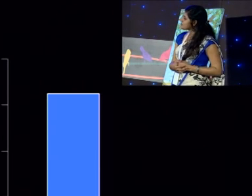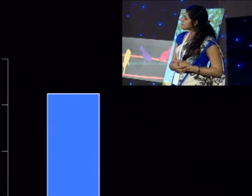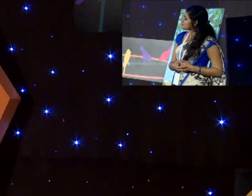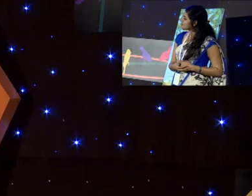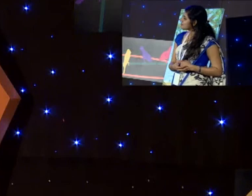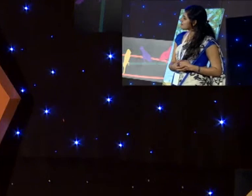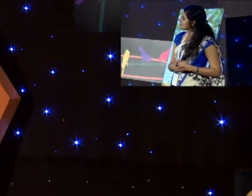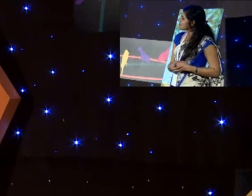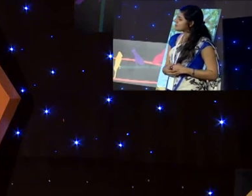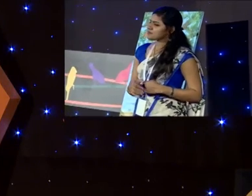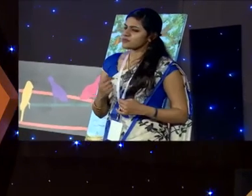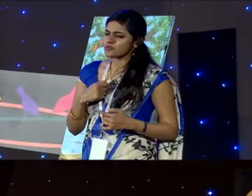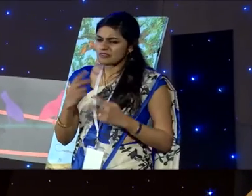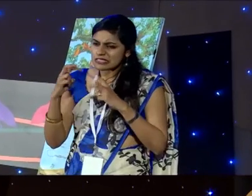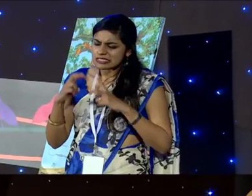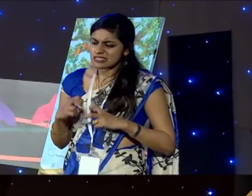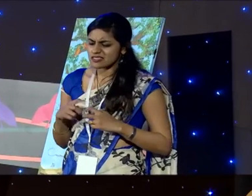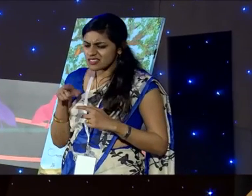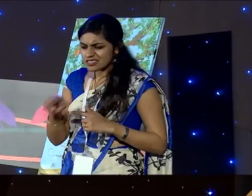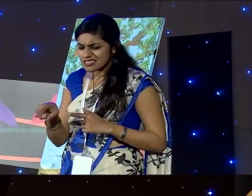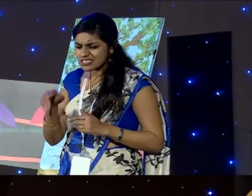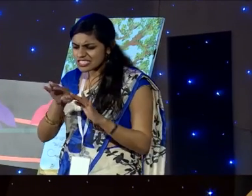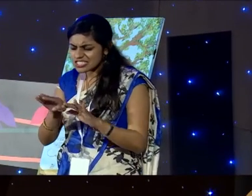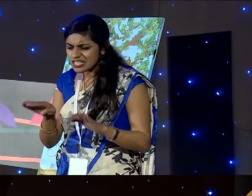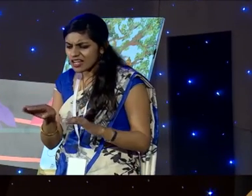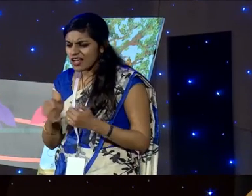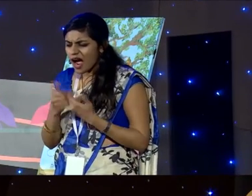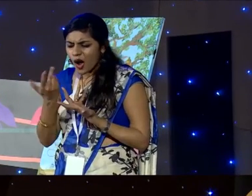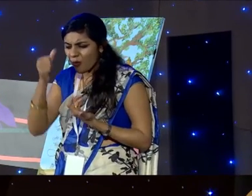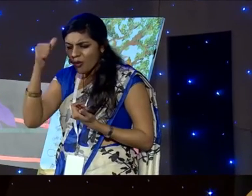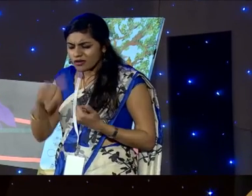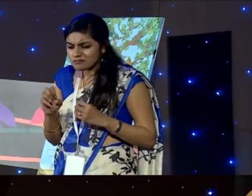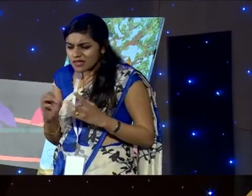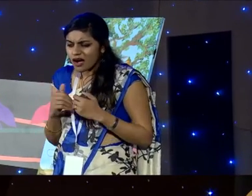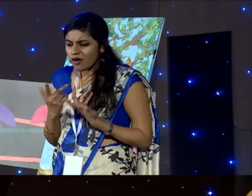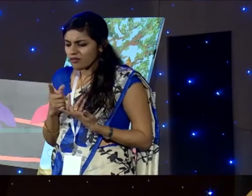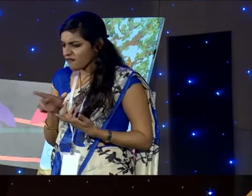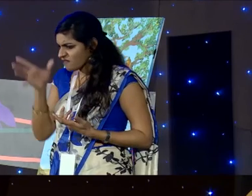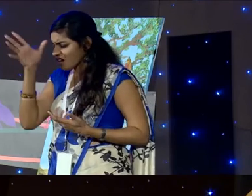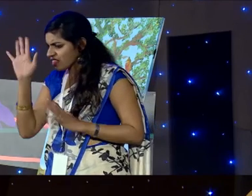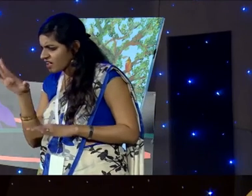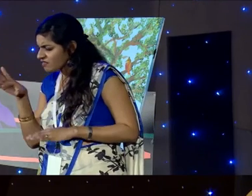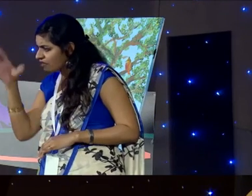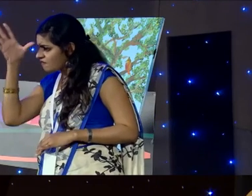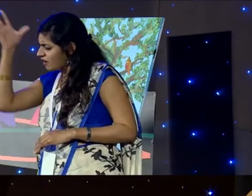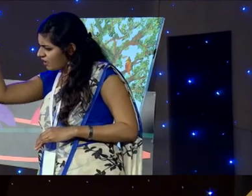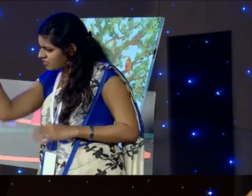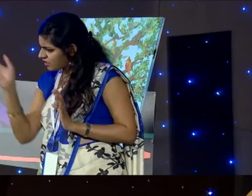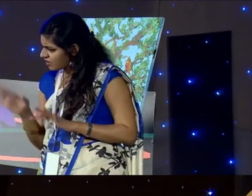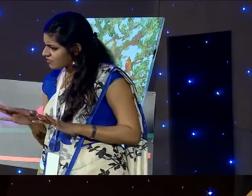genetic contribution to autism, maybe we see something special in these families. And we found that